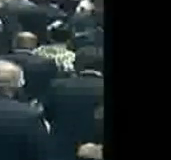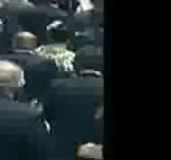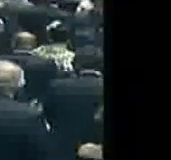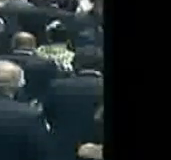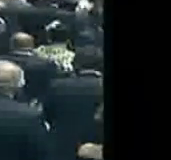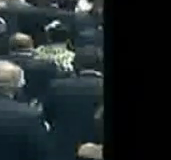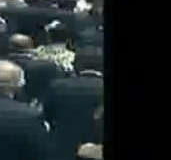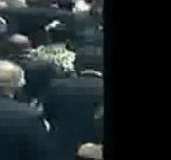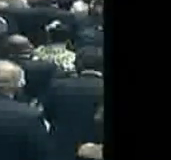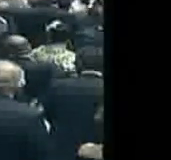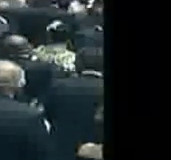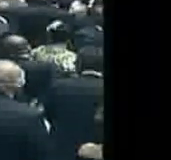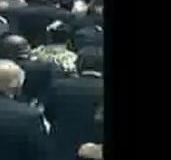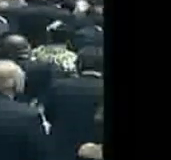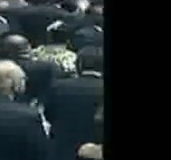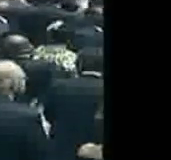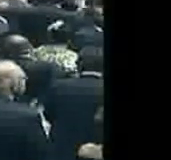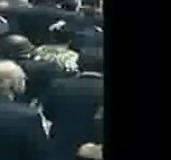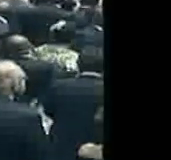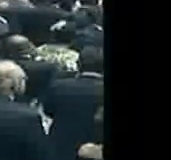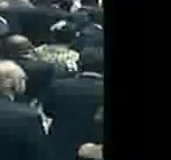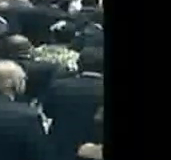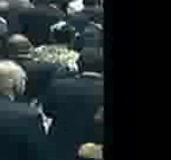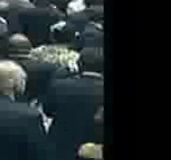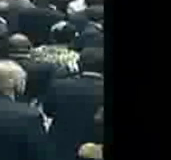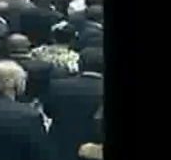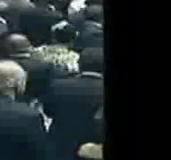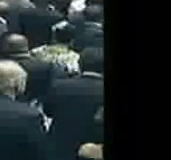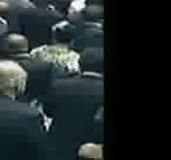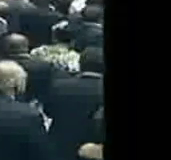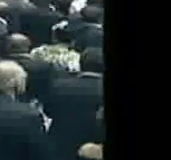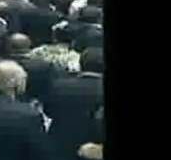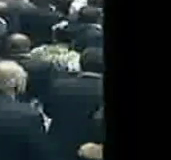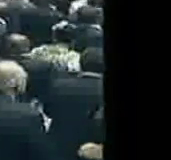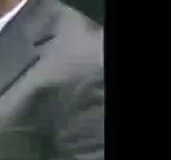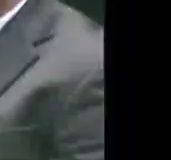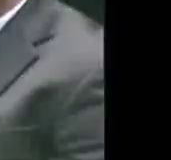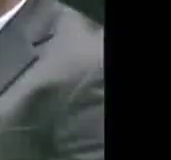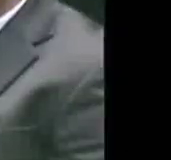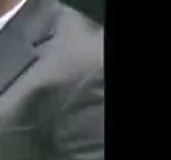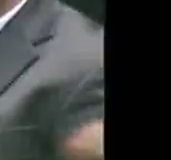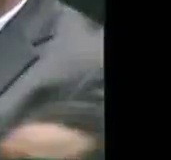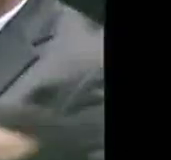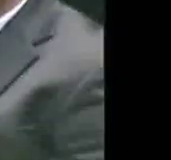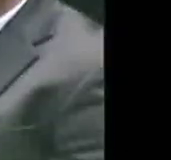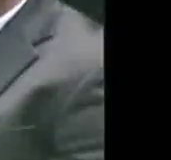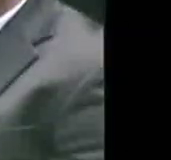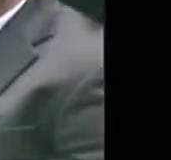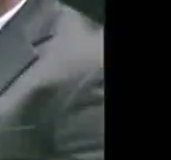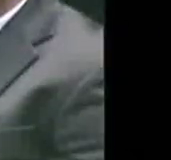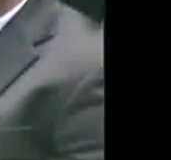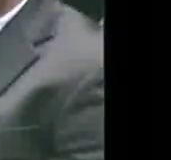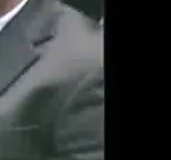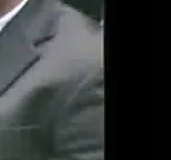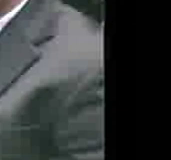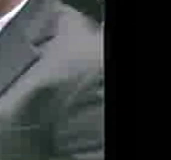Moshana Porta, Samunava Ganatara, Kiwa Honaga Puremuna, Joanna Zobutana, Sampus, Moshana Banga Saramane Wamutu, Basari